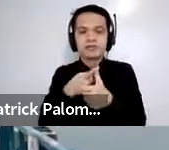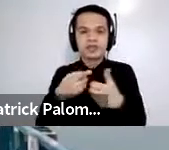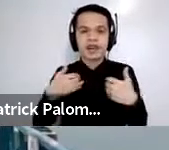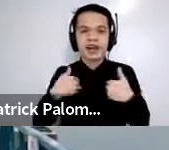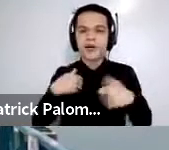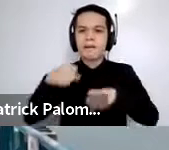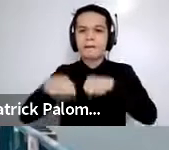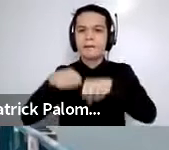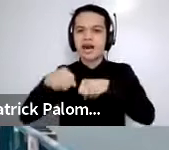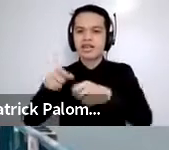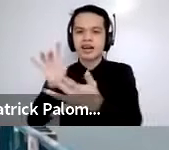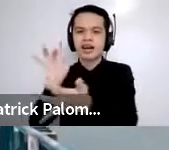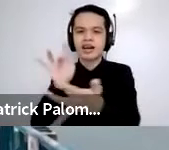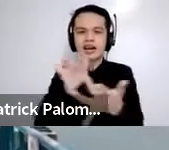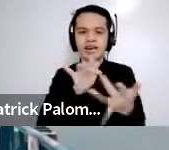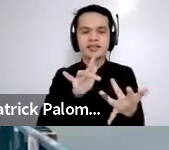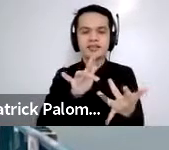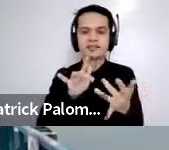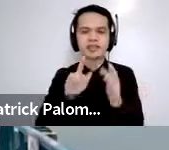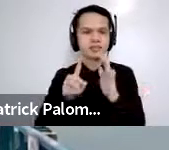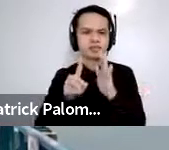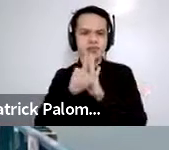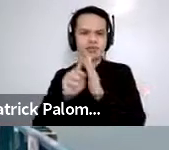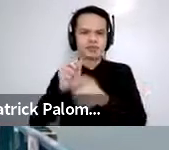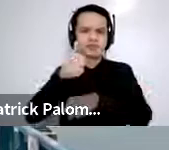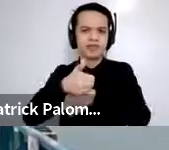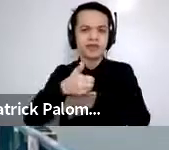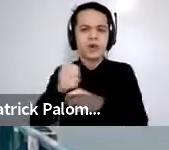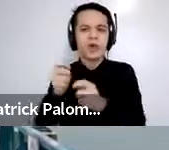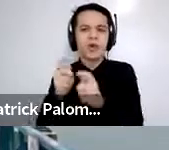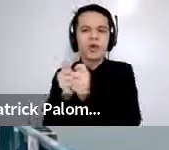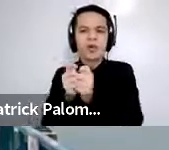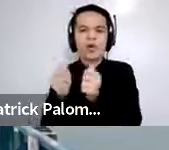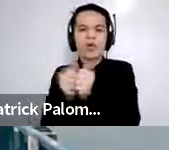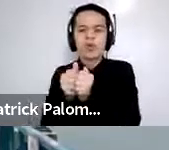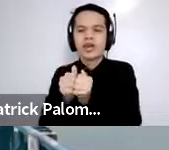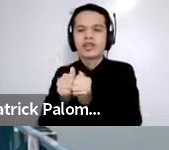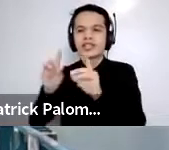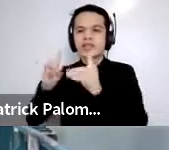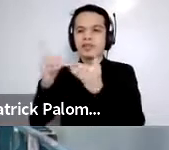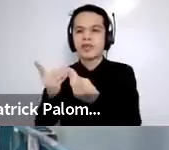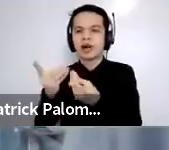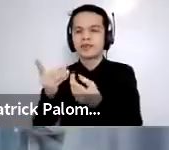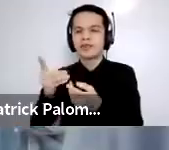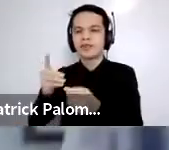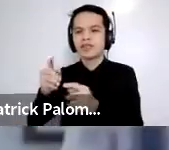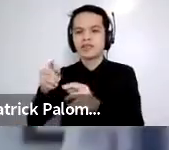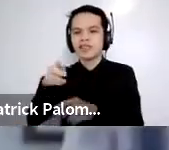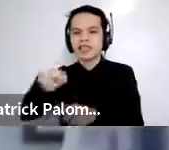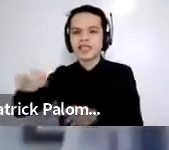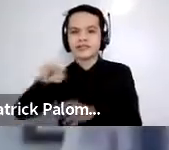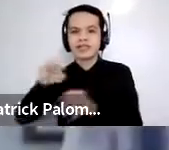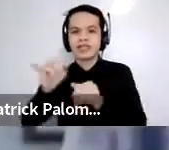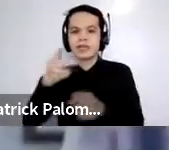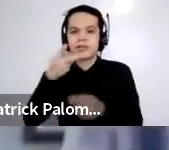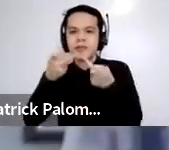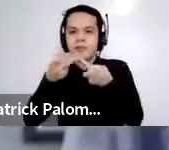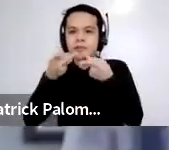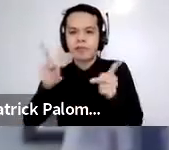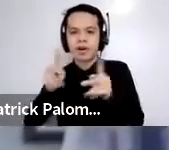this together with the Department of Transportation and Public Works. It's having a bicycle network all over Metro